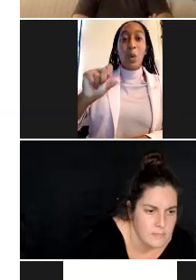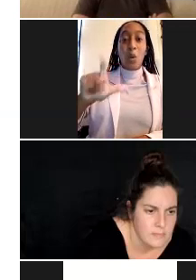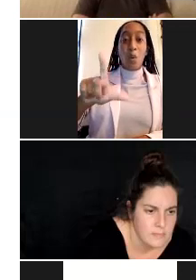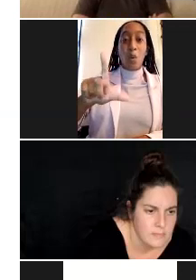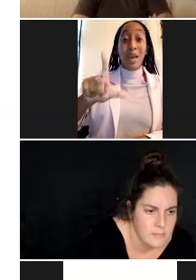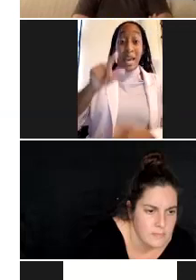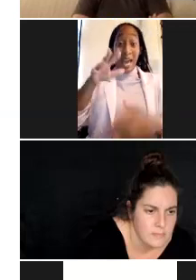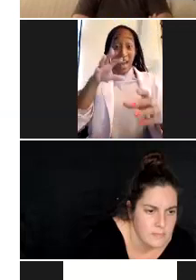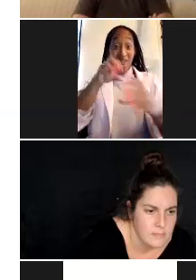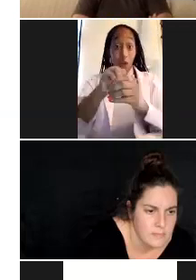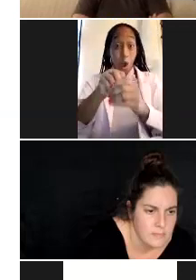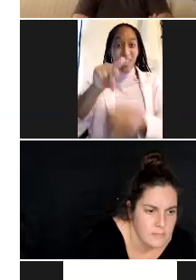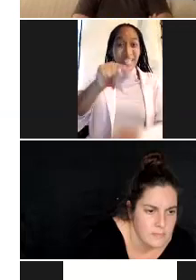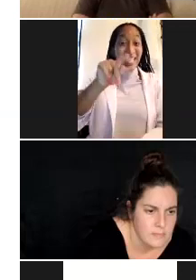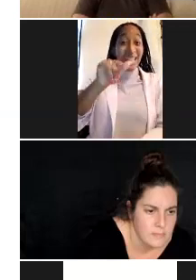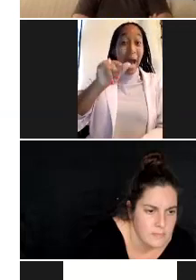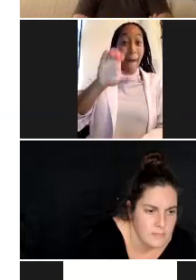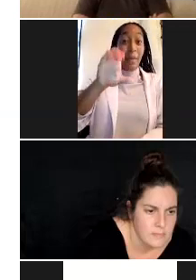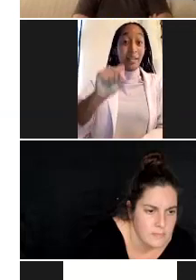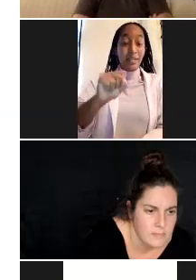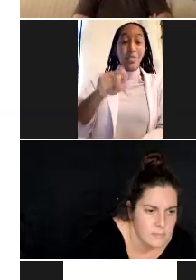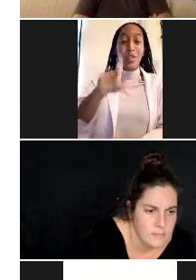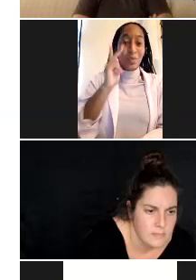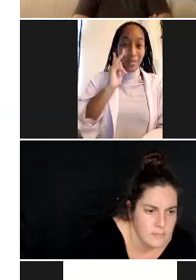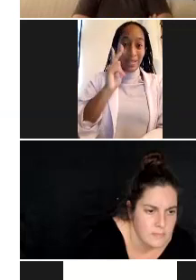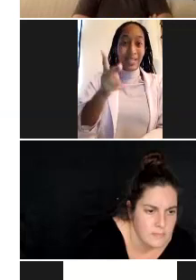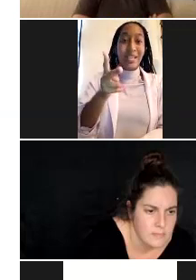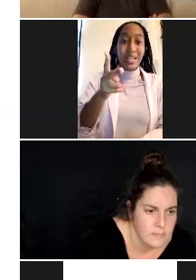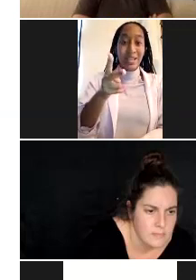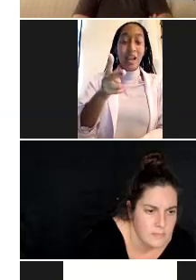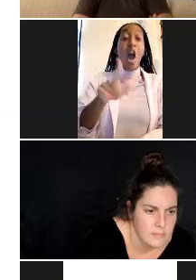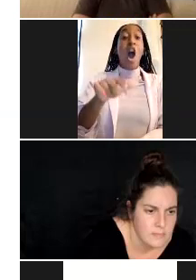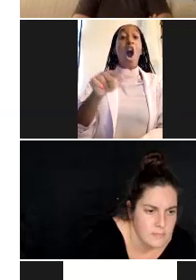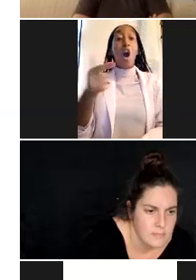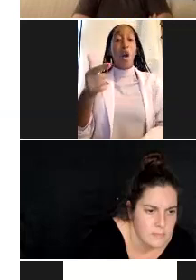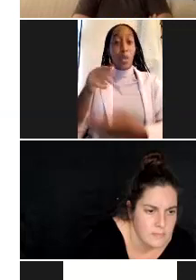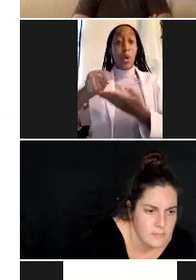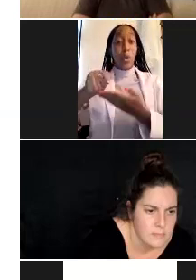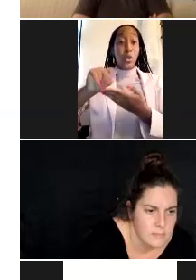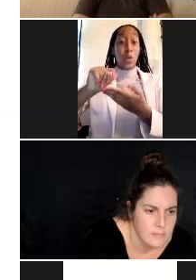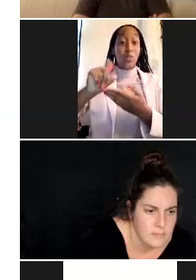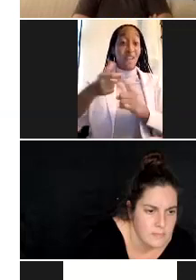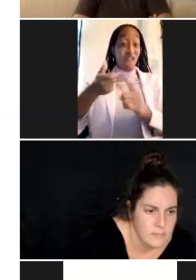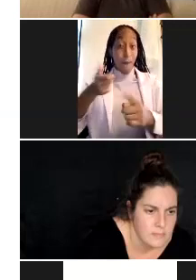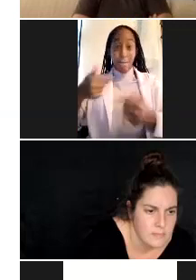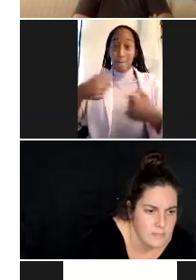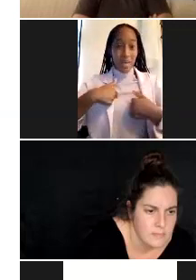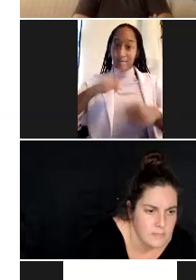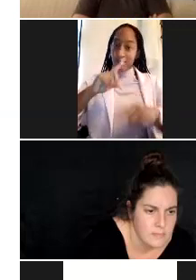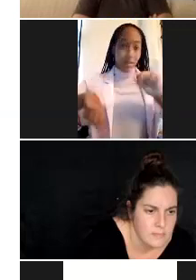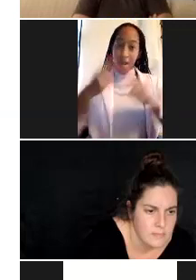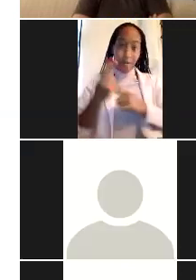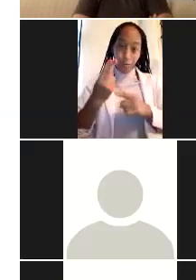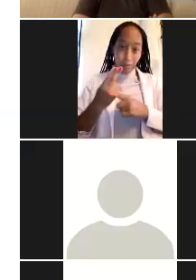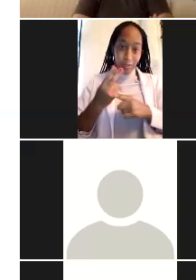Now, under useful links, you will find some things that can help you with this, right? But the goal is to have